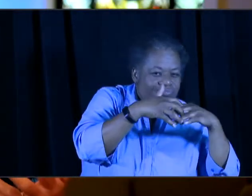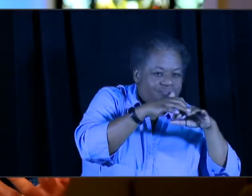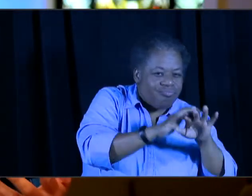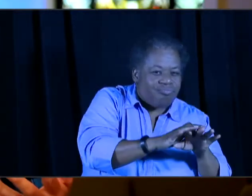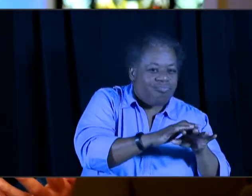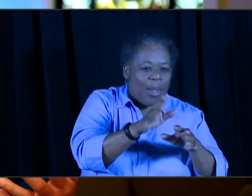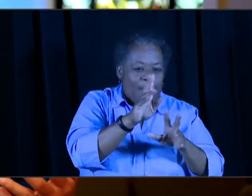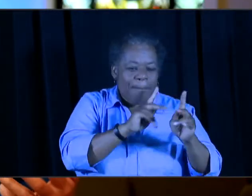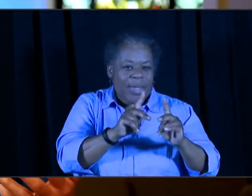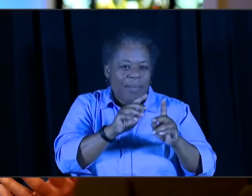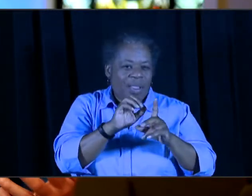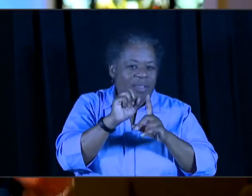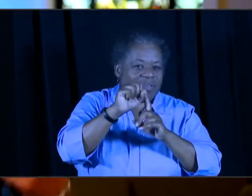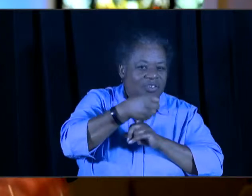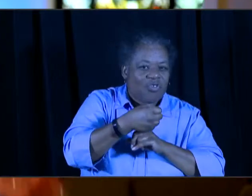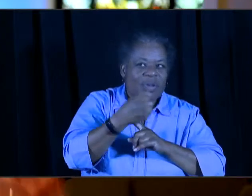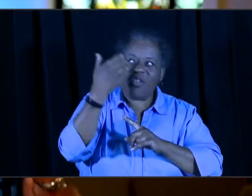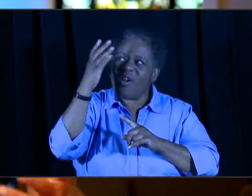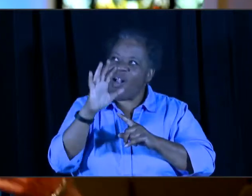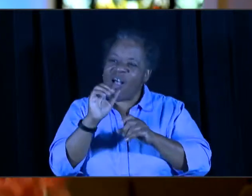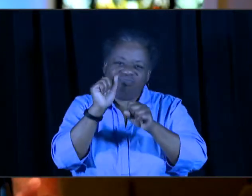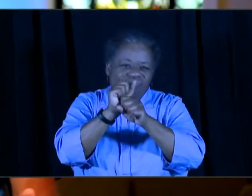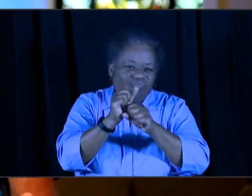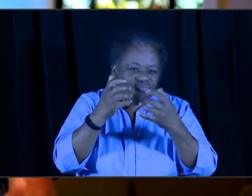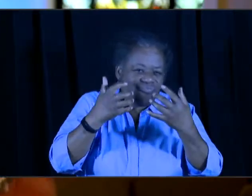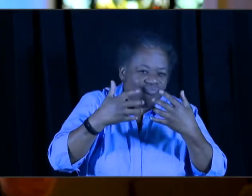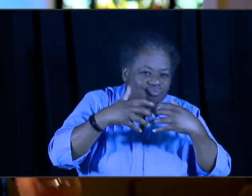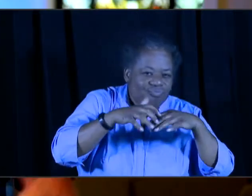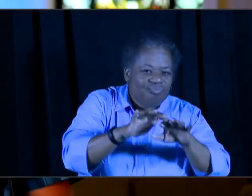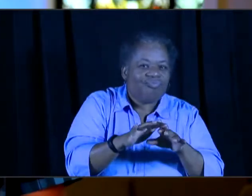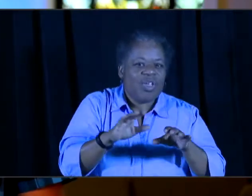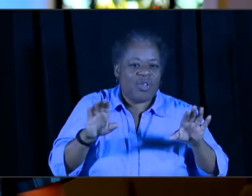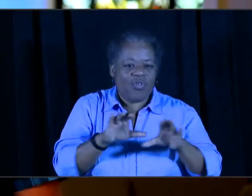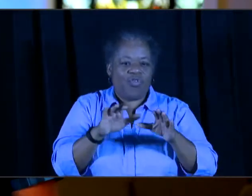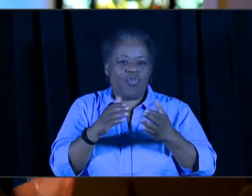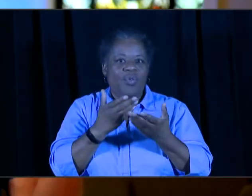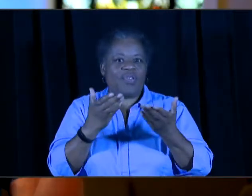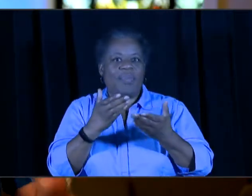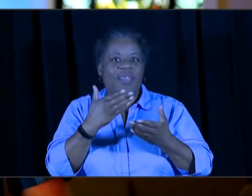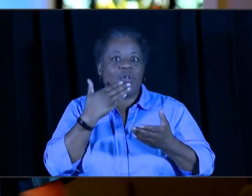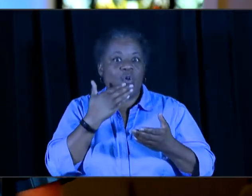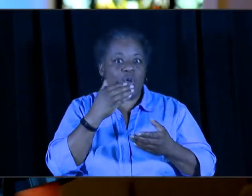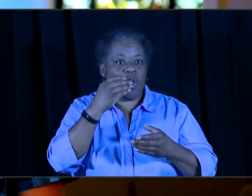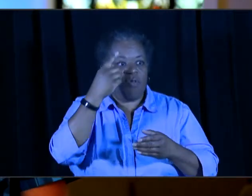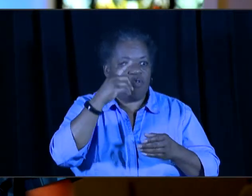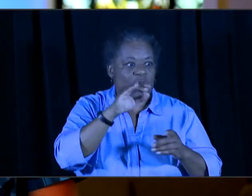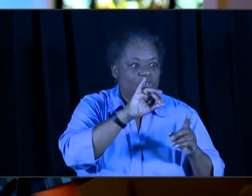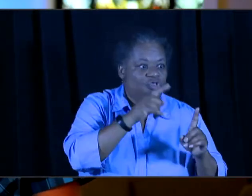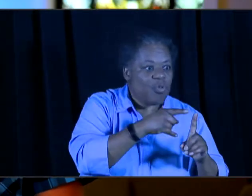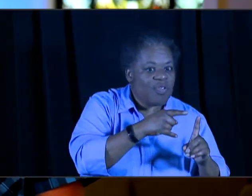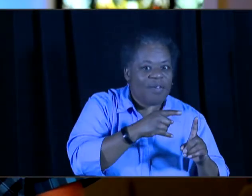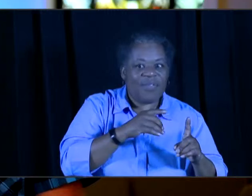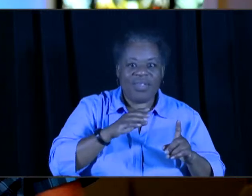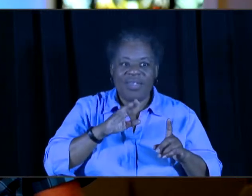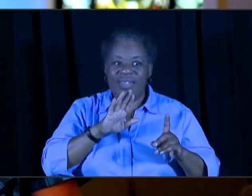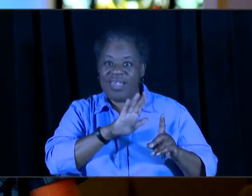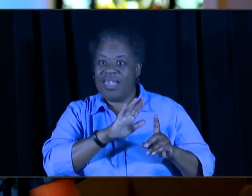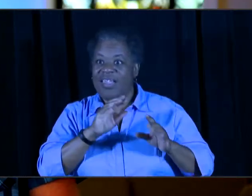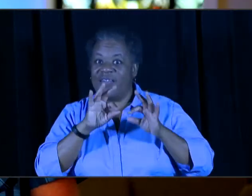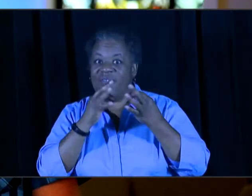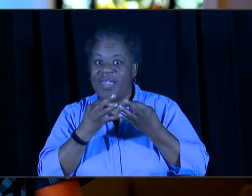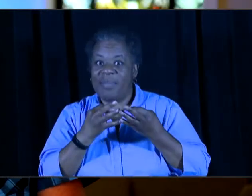and circumstances around to do something good for Joseph, to do something good for his family, and even for the wider world.